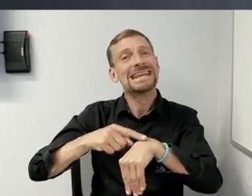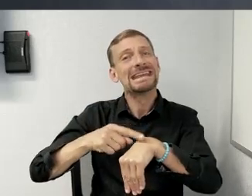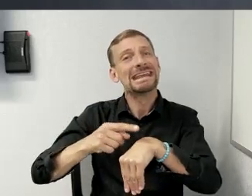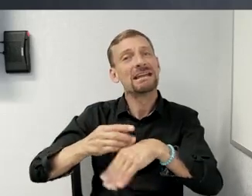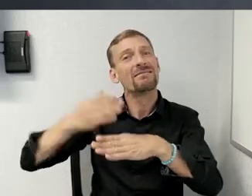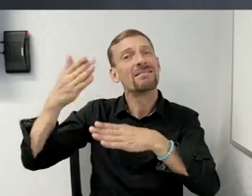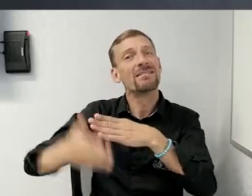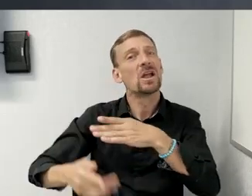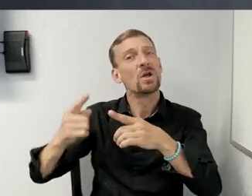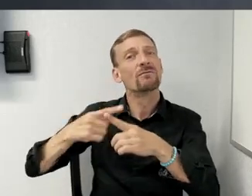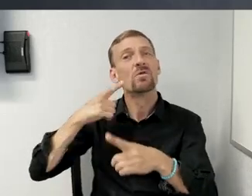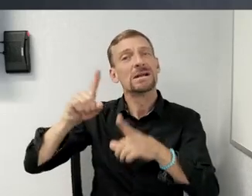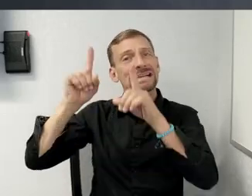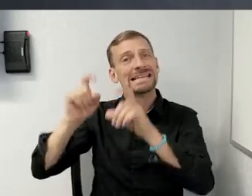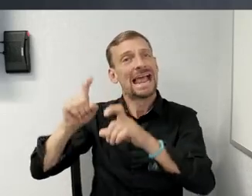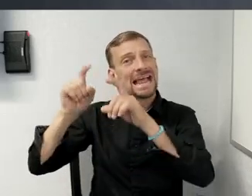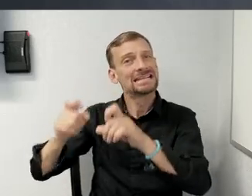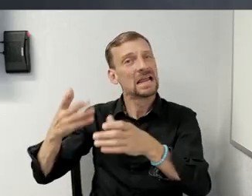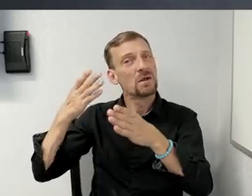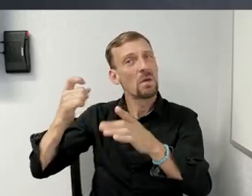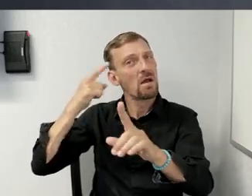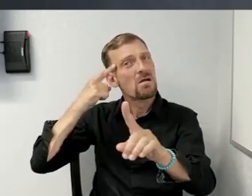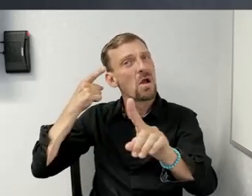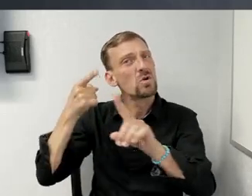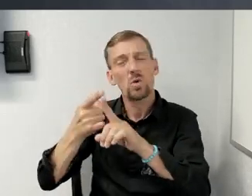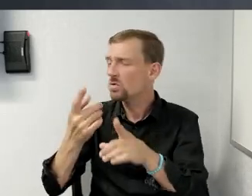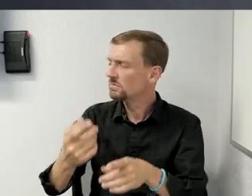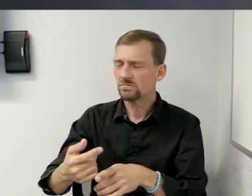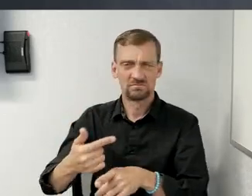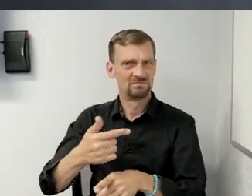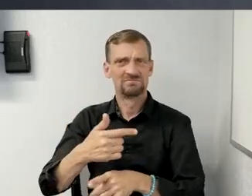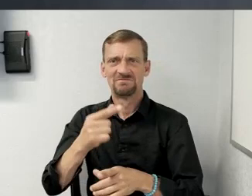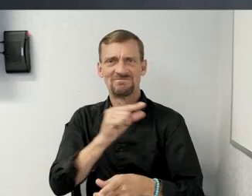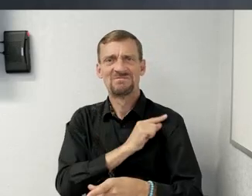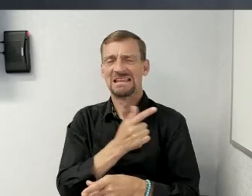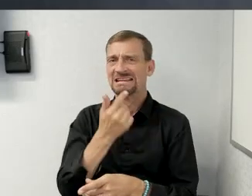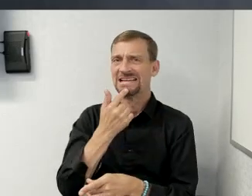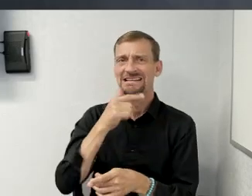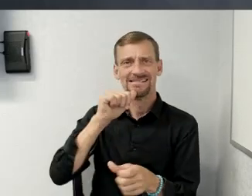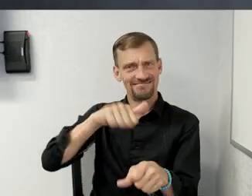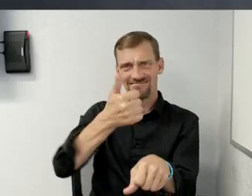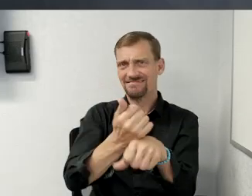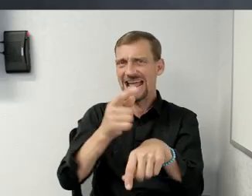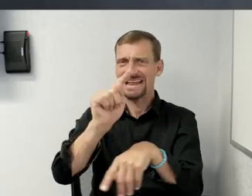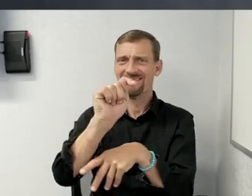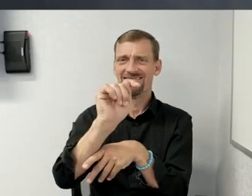testing for COVID. Yeah, I don't think we've actually set any timeline.